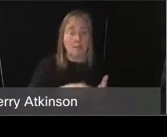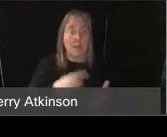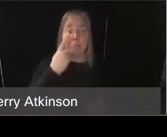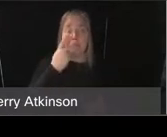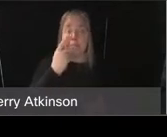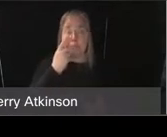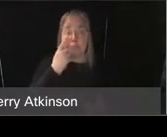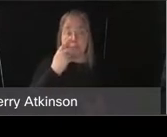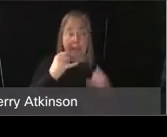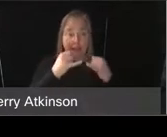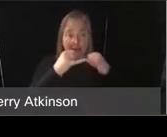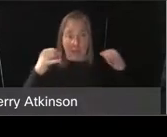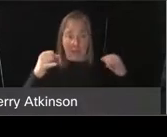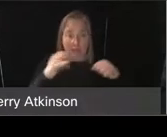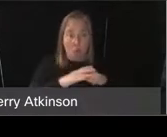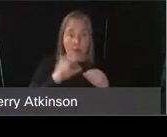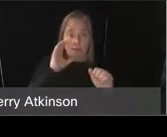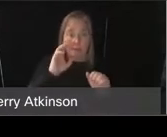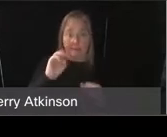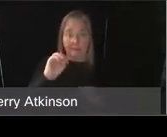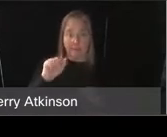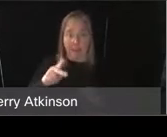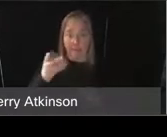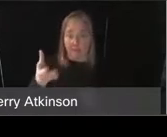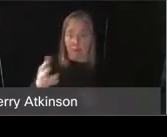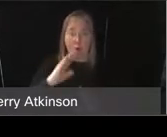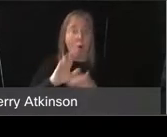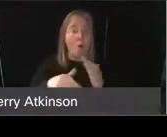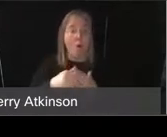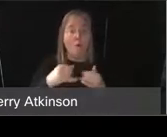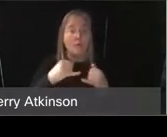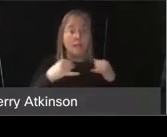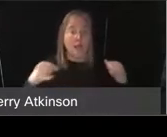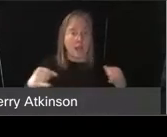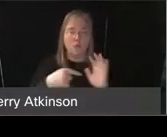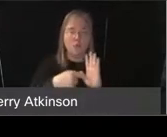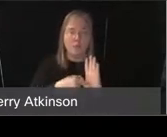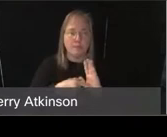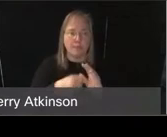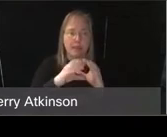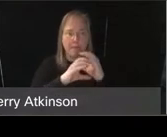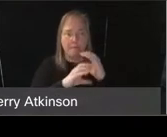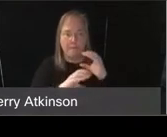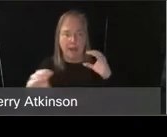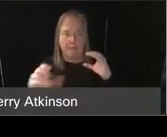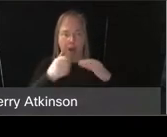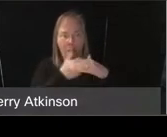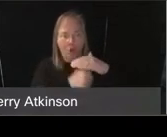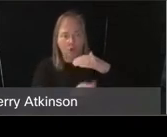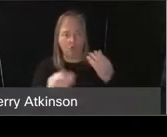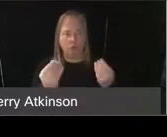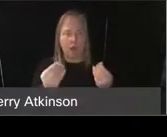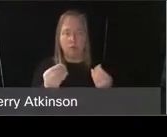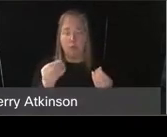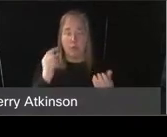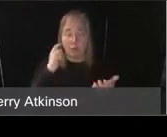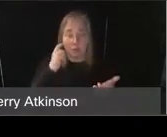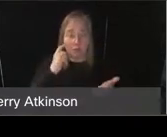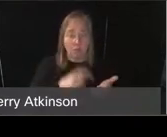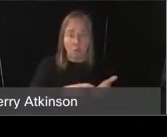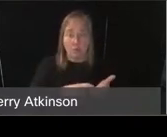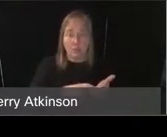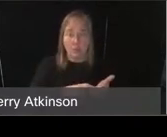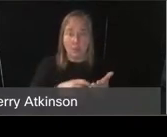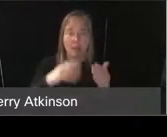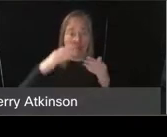that you see on the map here, all these lines represent a storm drain pipe. There are several locations, as you notice, at the top of the